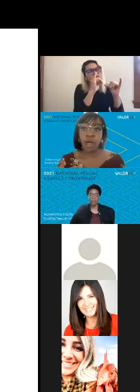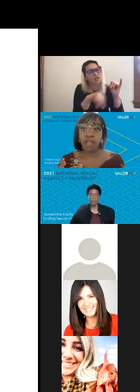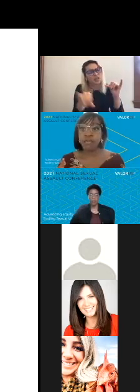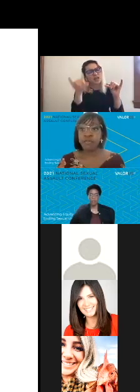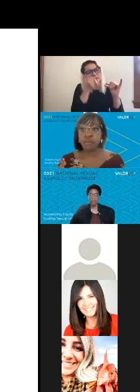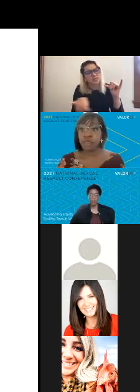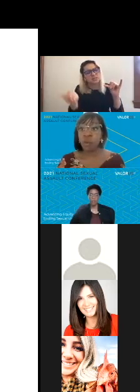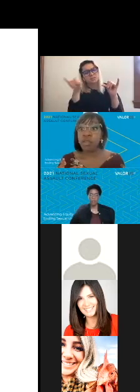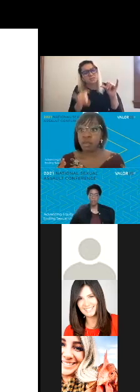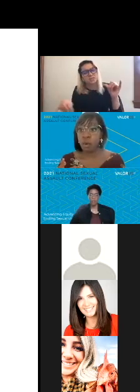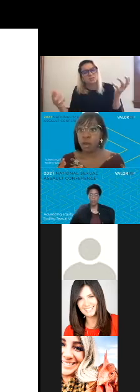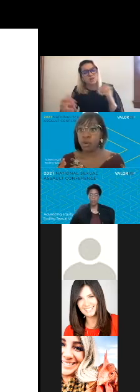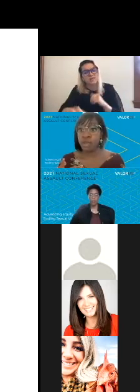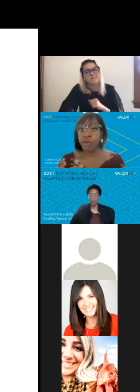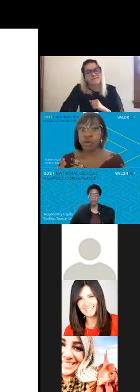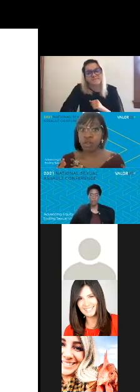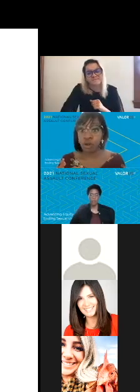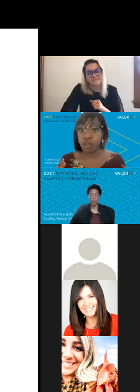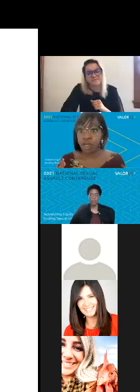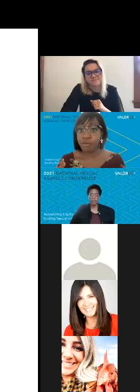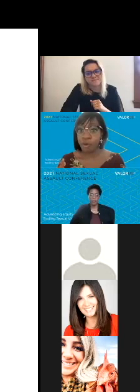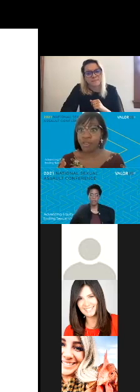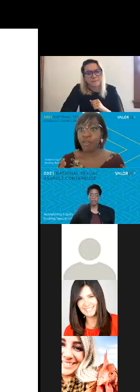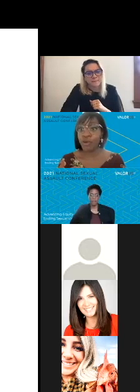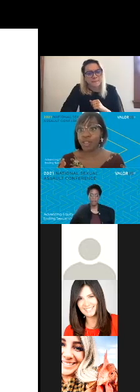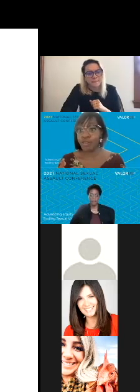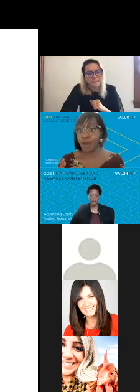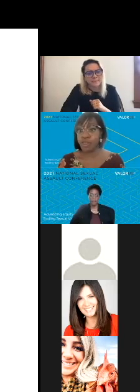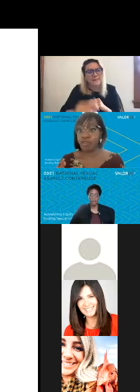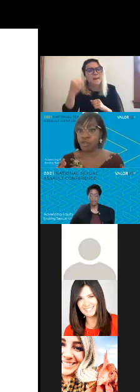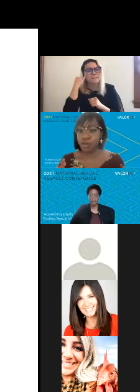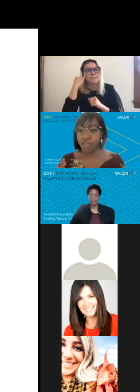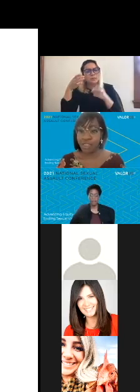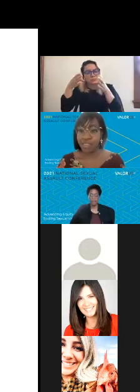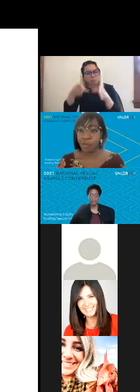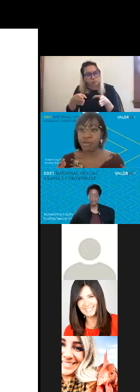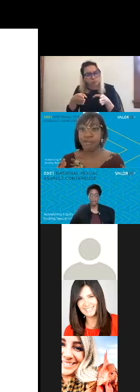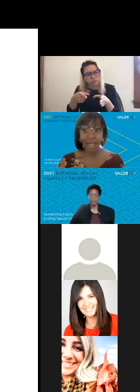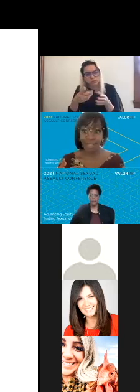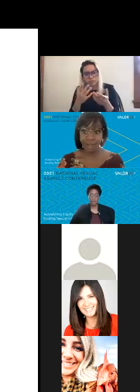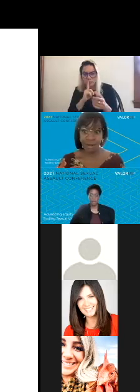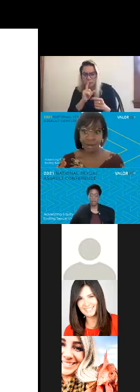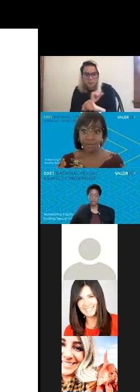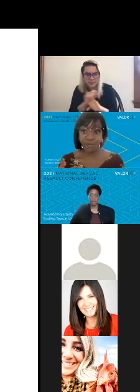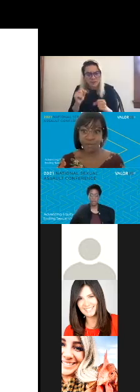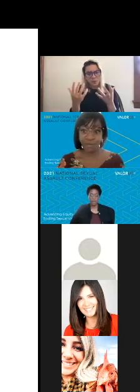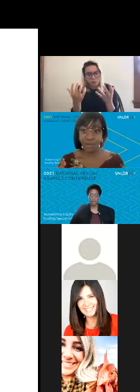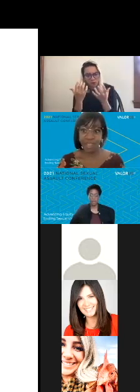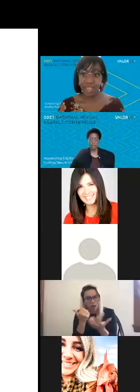What if there was someone who was actually searching for the solutions around this? Do you think that they would find them?